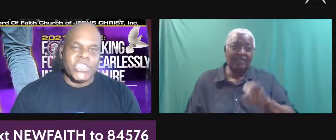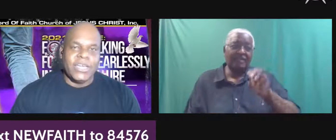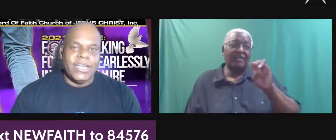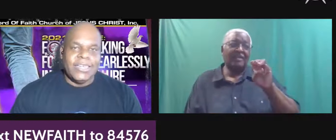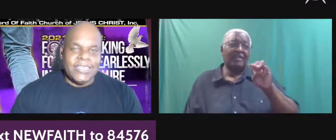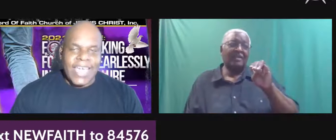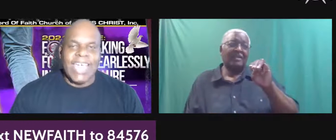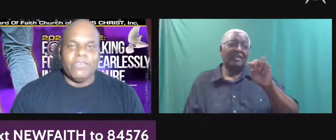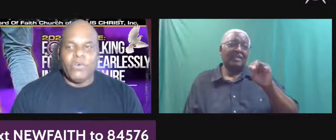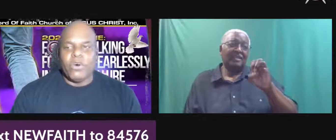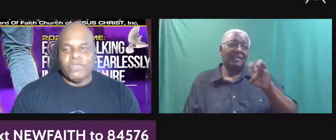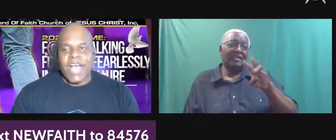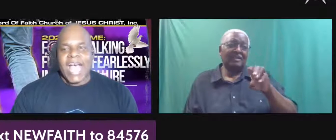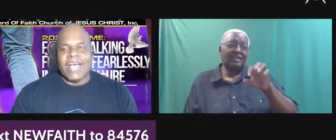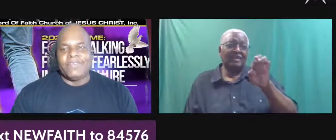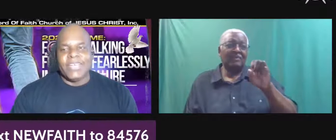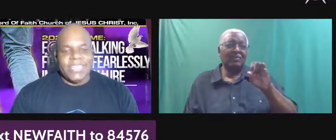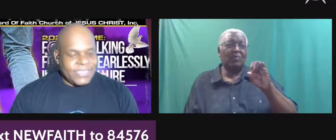N-E-W-F-A-I-T-H, to